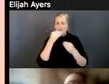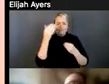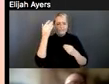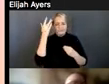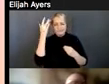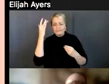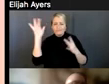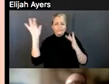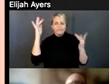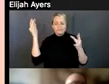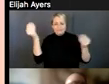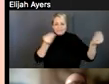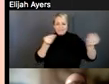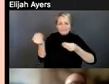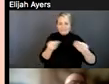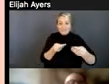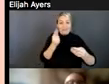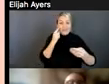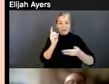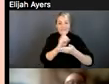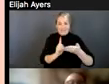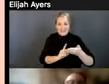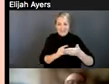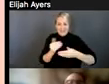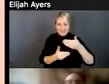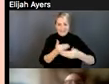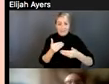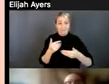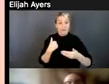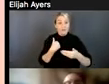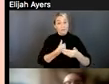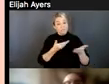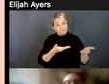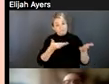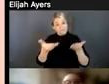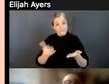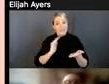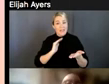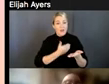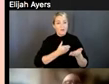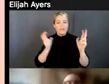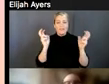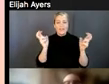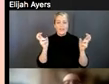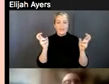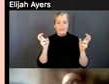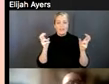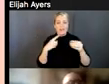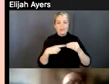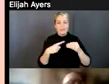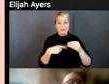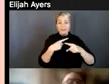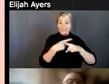to a design process. We brought this forward with our theme of conflict navigation through